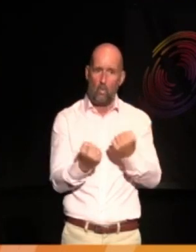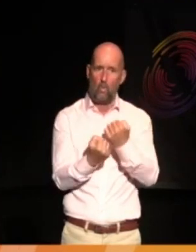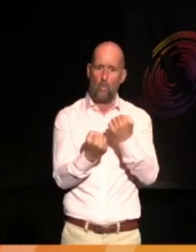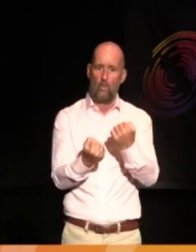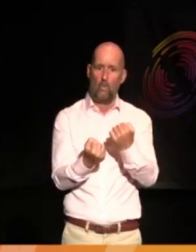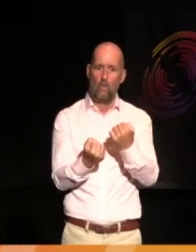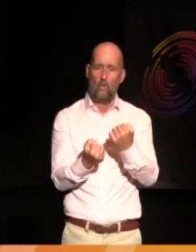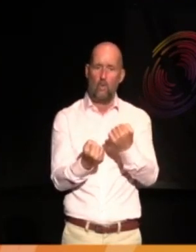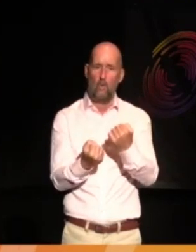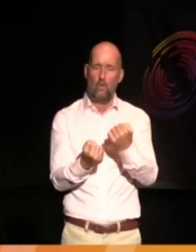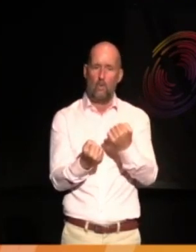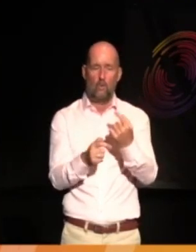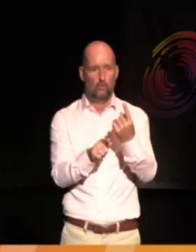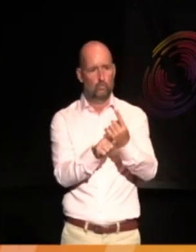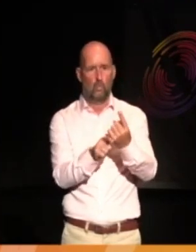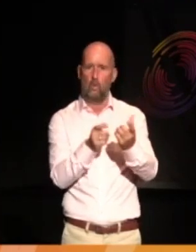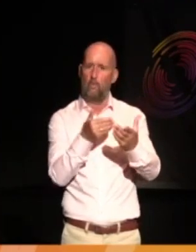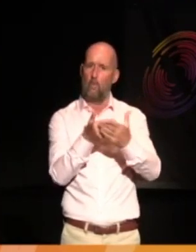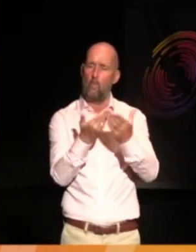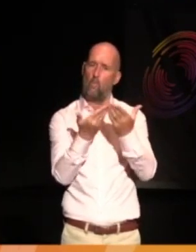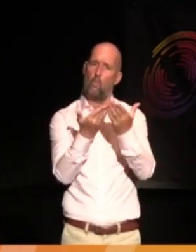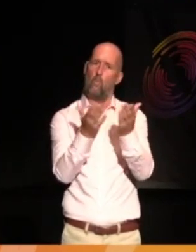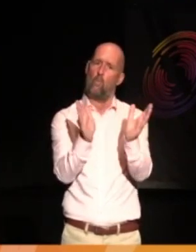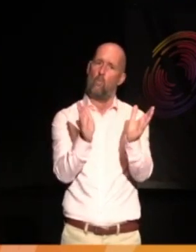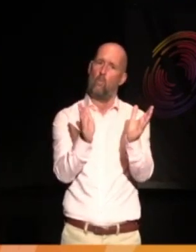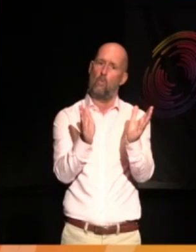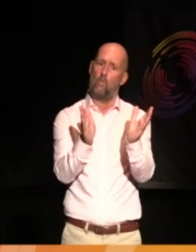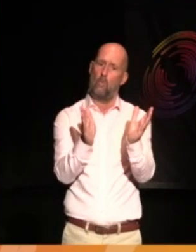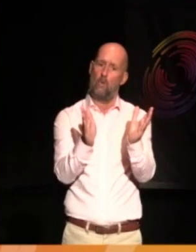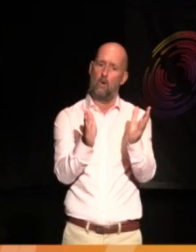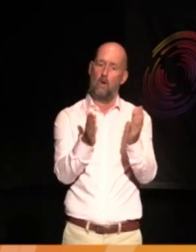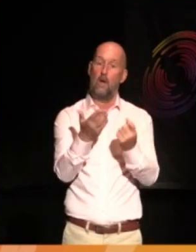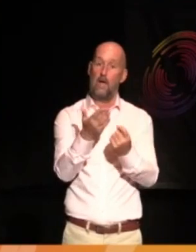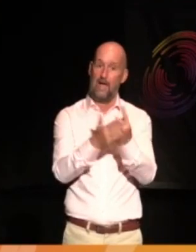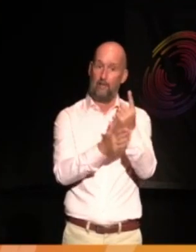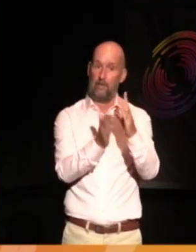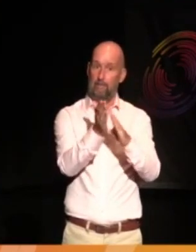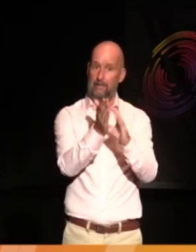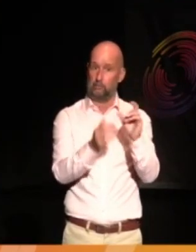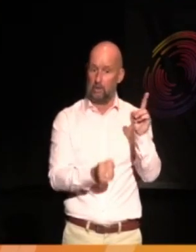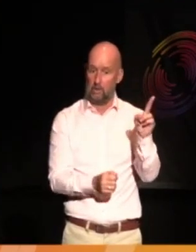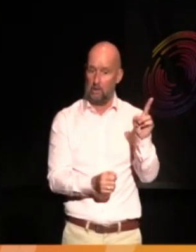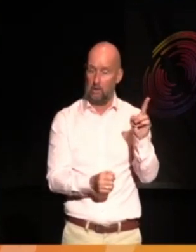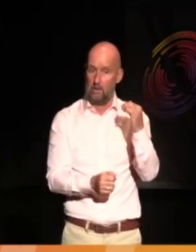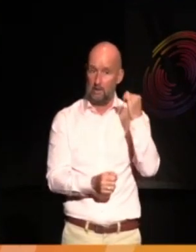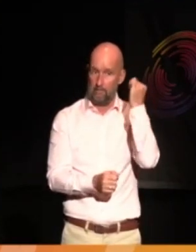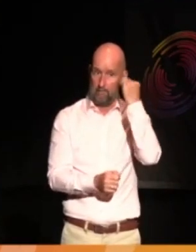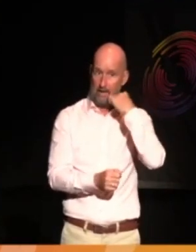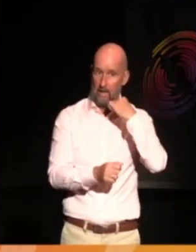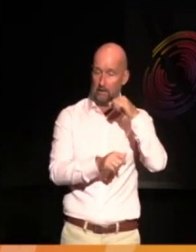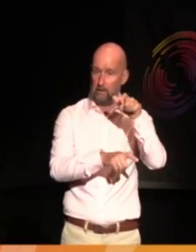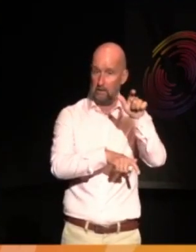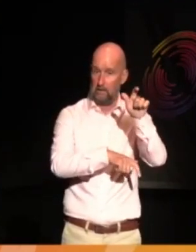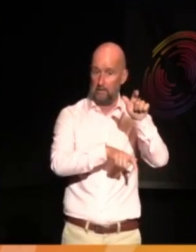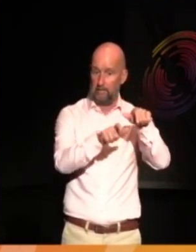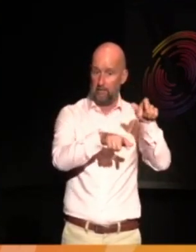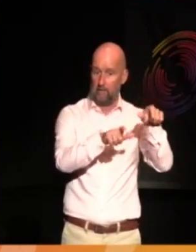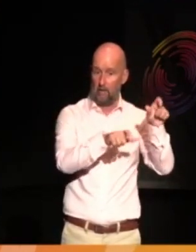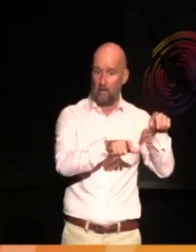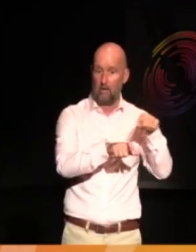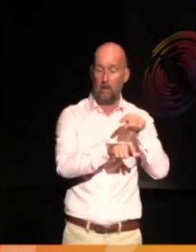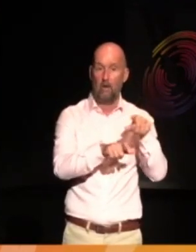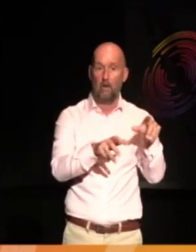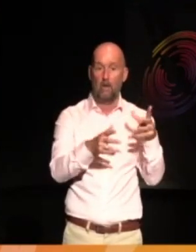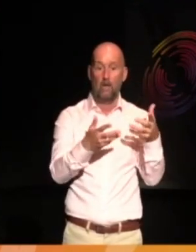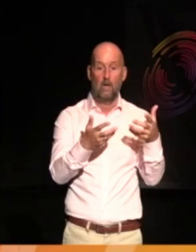large platform the issues around that are happening even in Manchester now with black people and their treatment at the hands